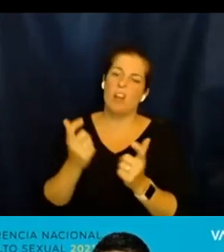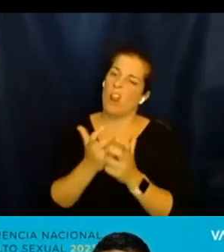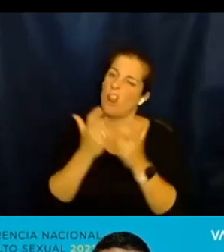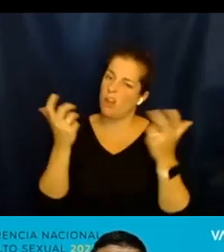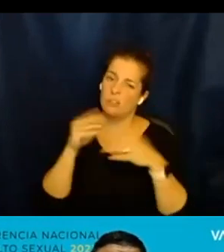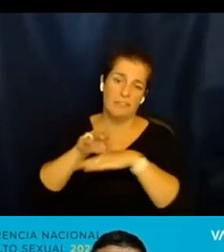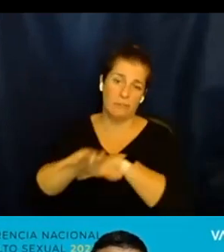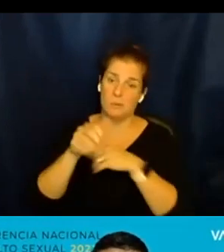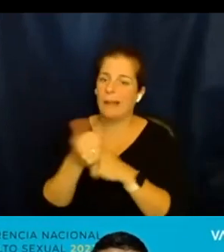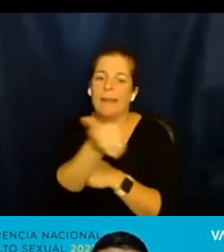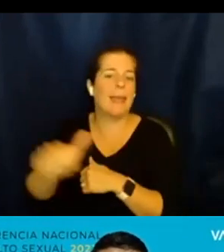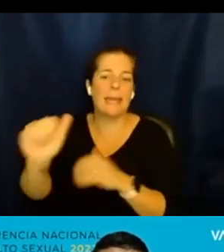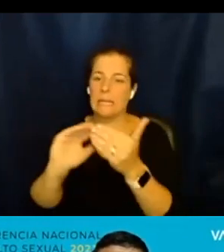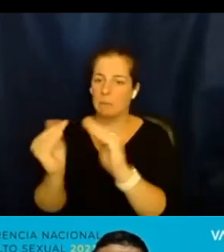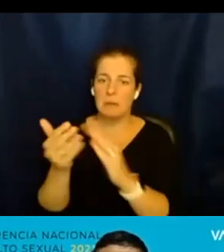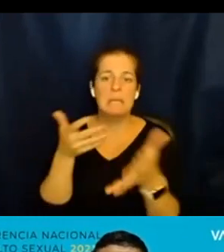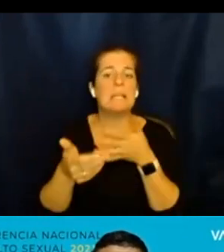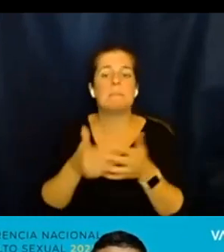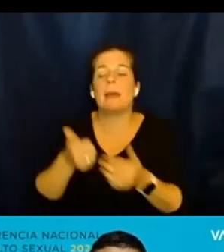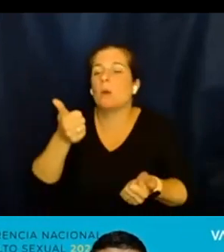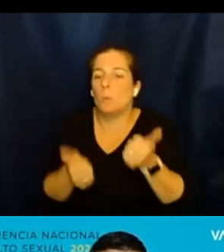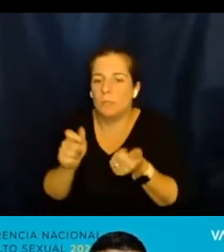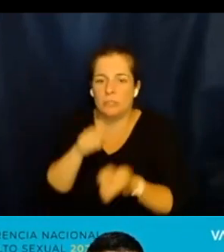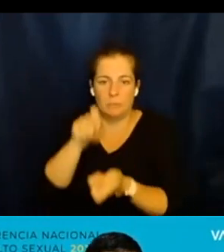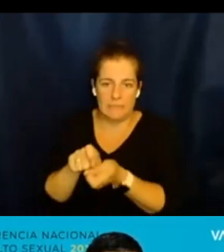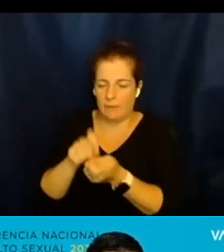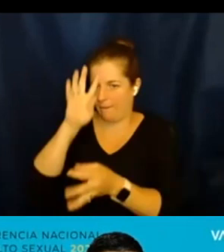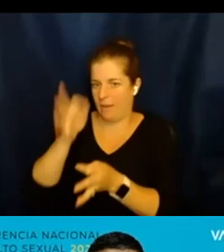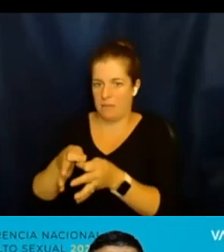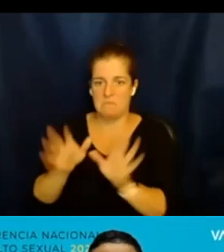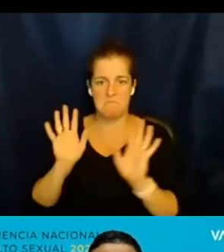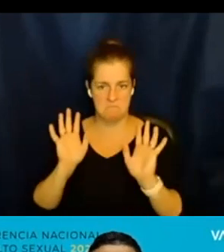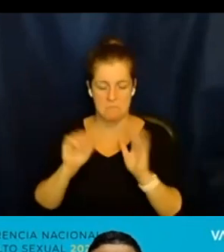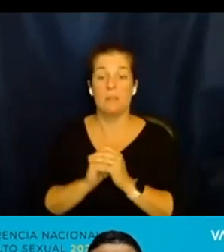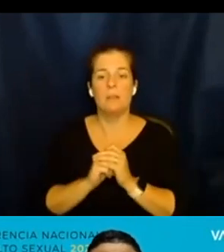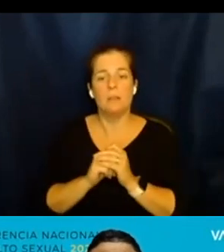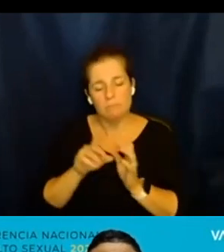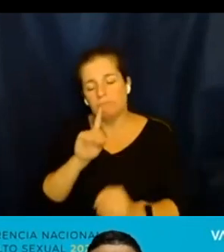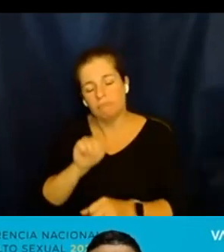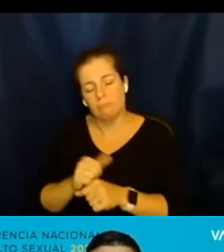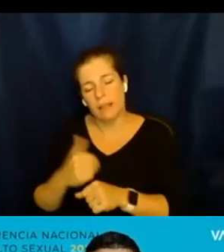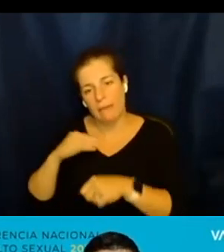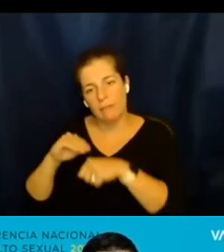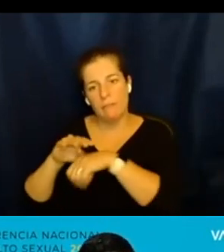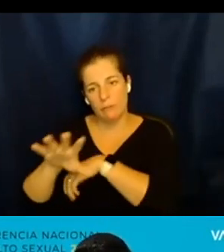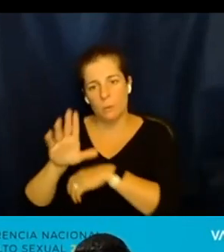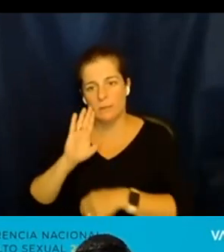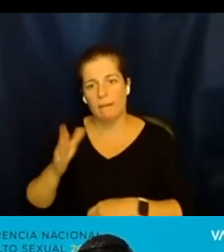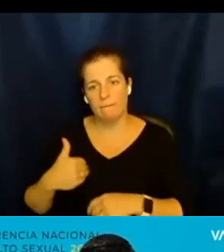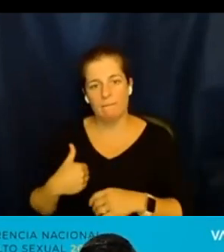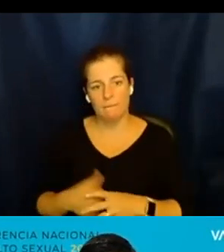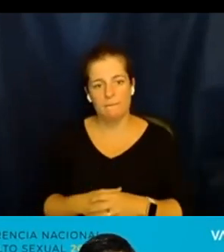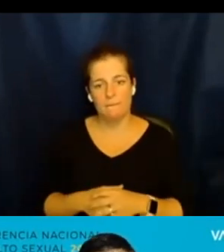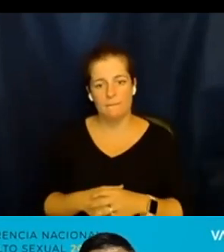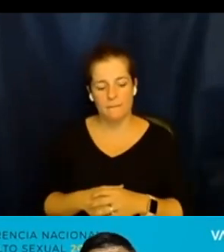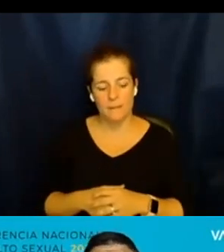faith that you practice or you hold dear, there is an influence that is present